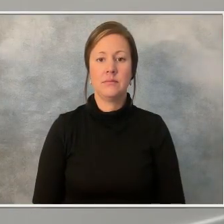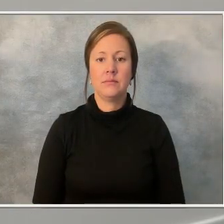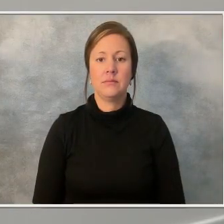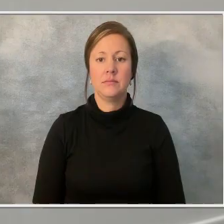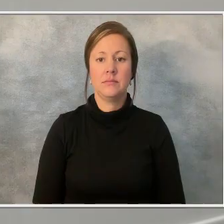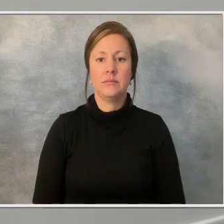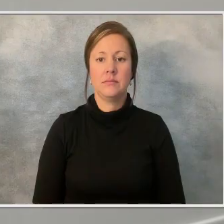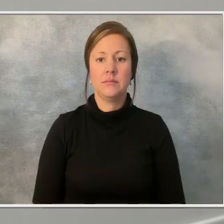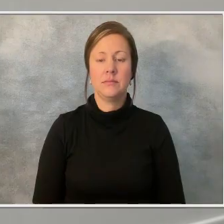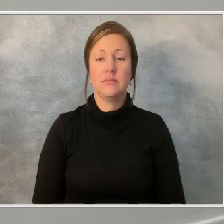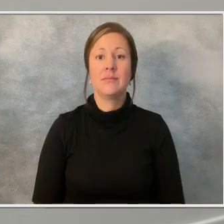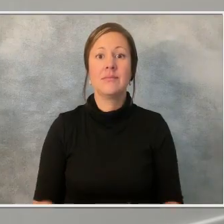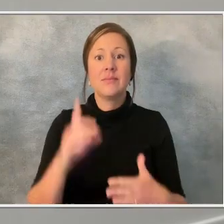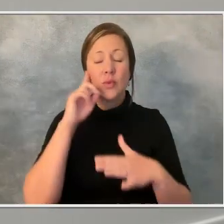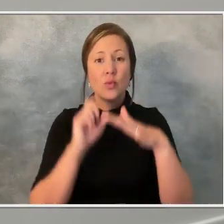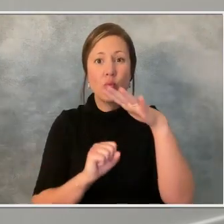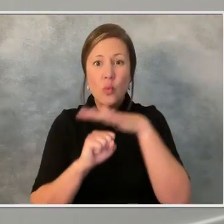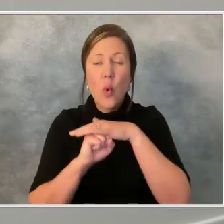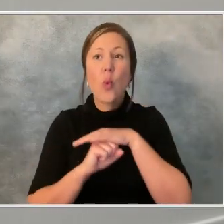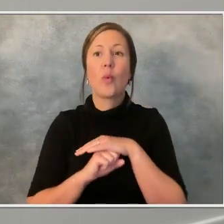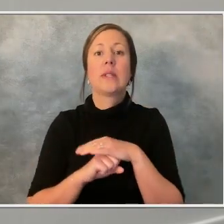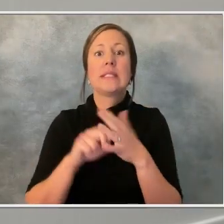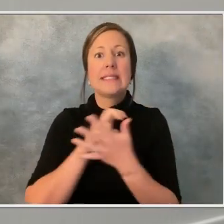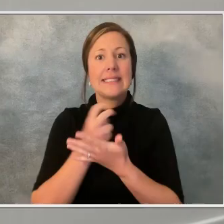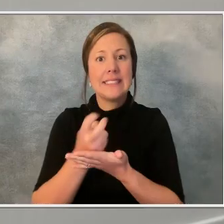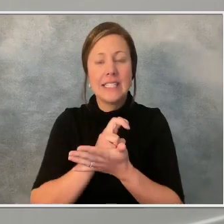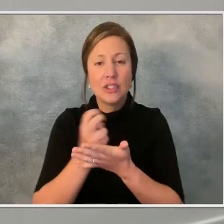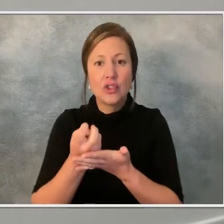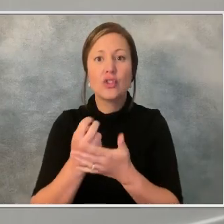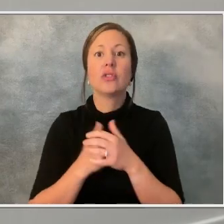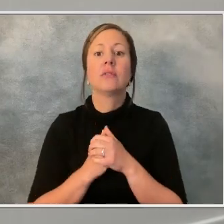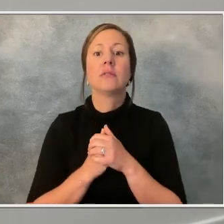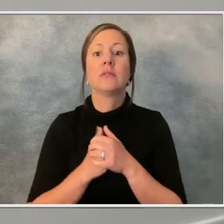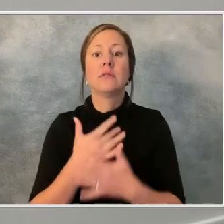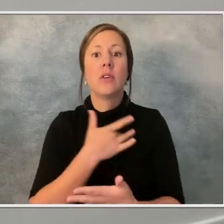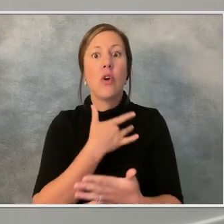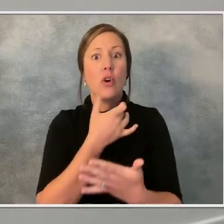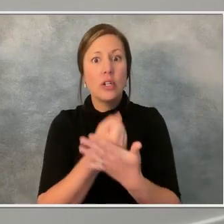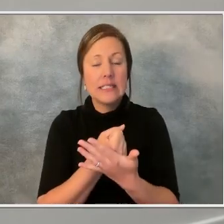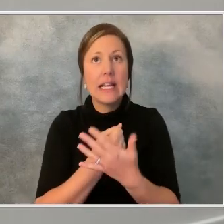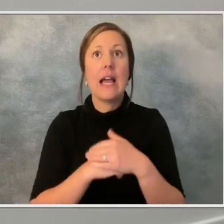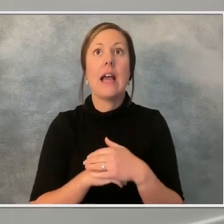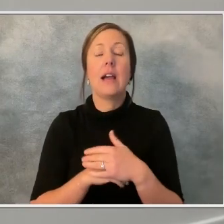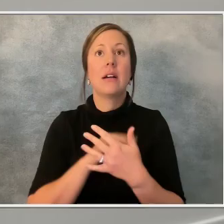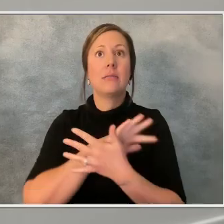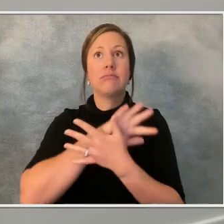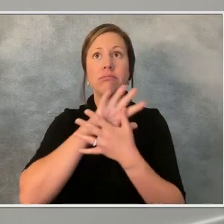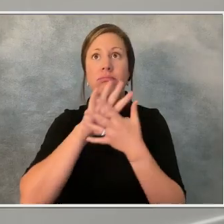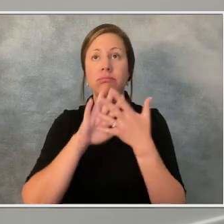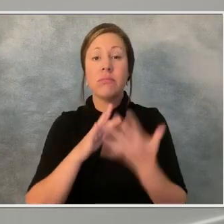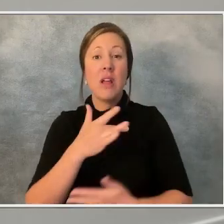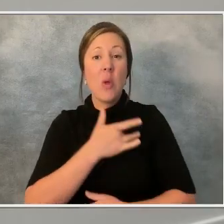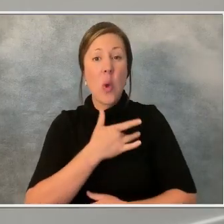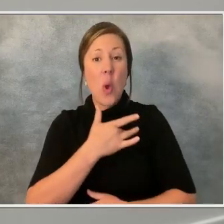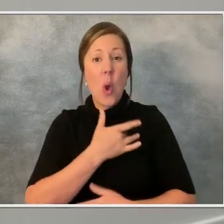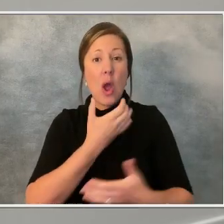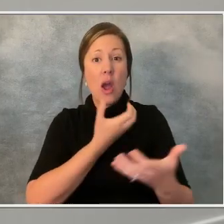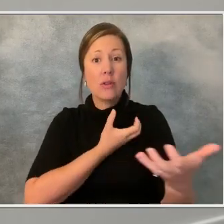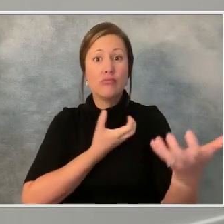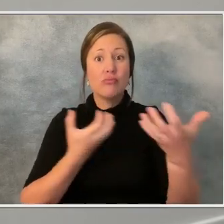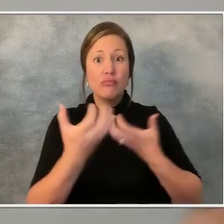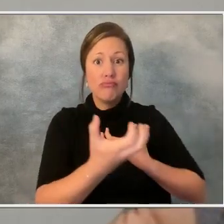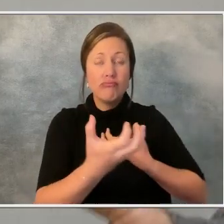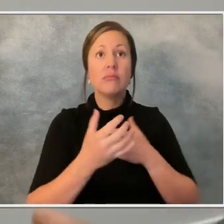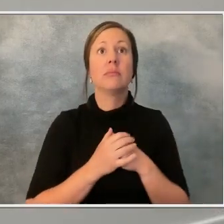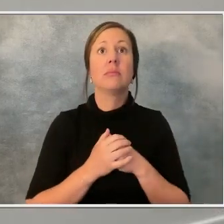the strokes, the seizure, the heart attack, you know, the heart transplant, you know, and don't forget,